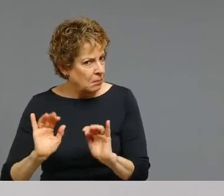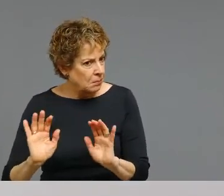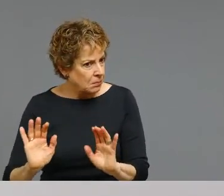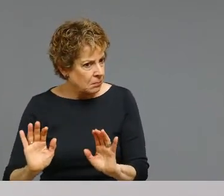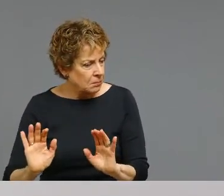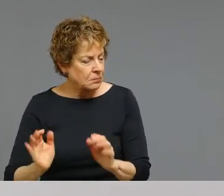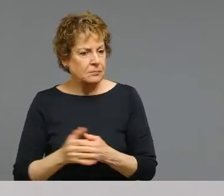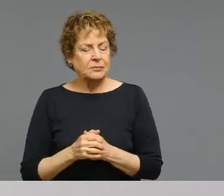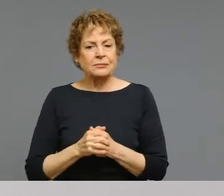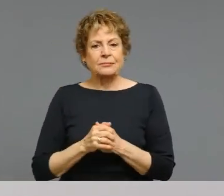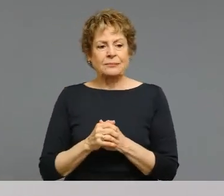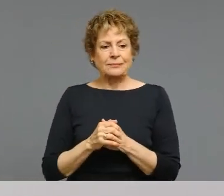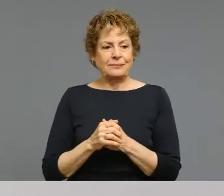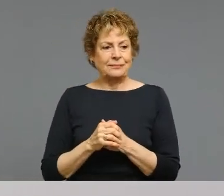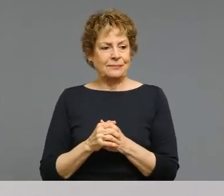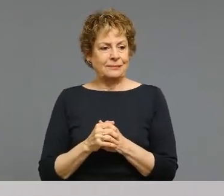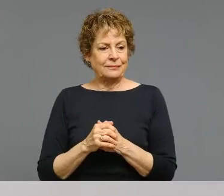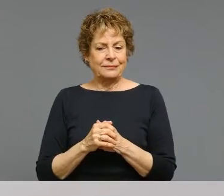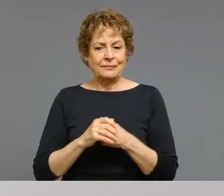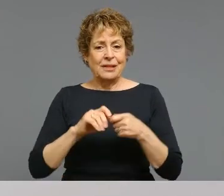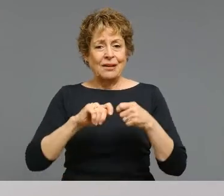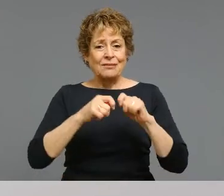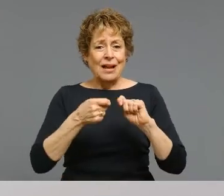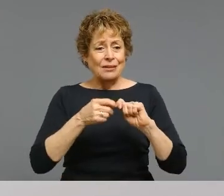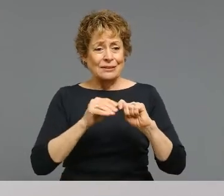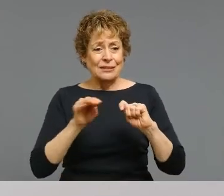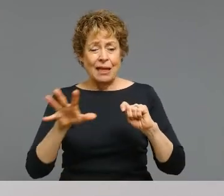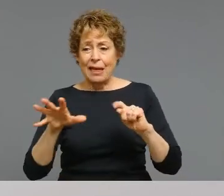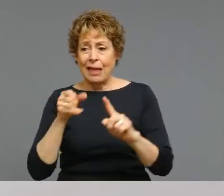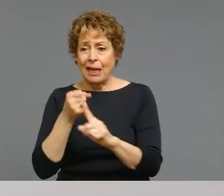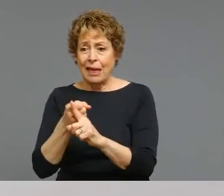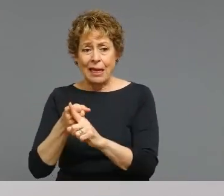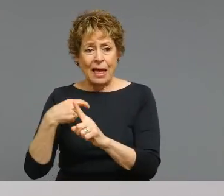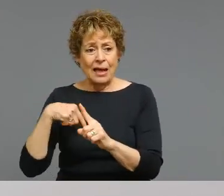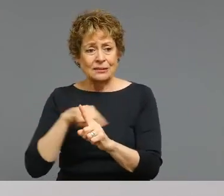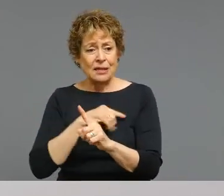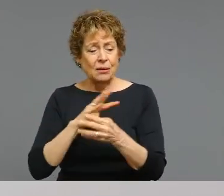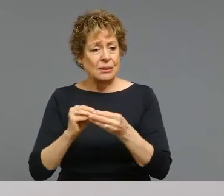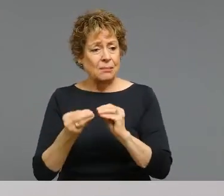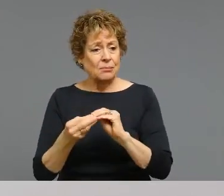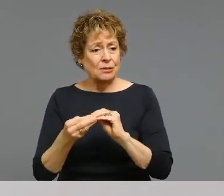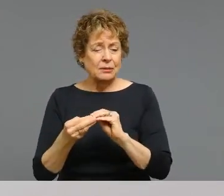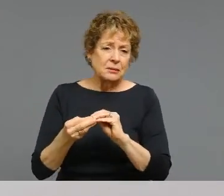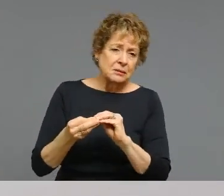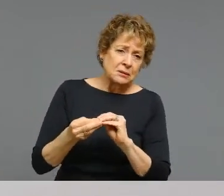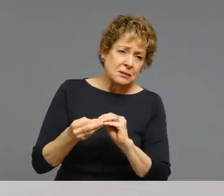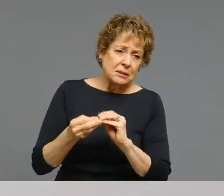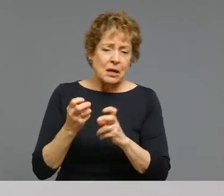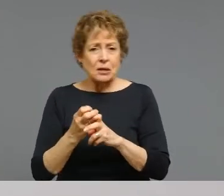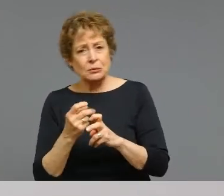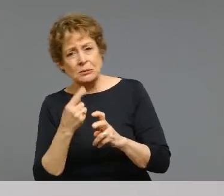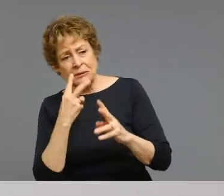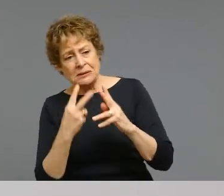specific impact that variant is having on our cases as a whole, except that we are seeing more of it.